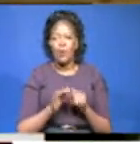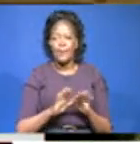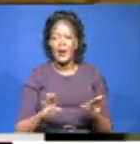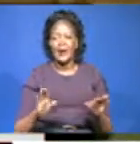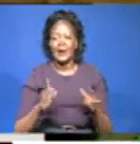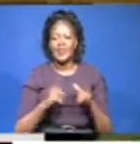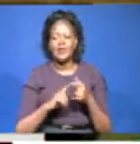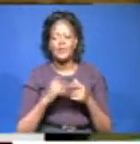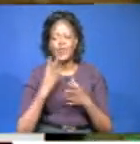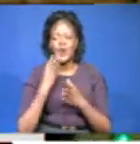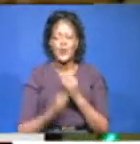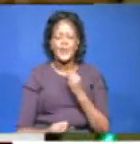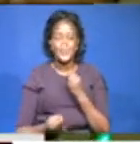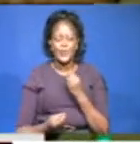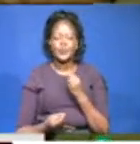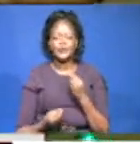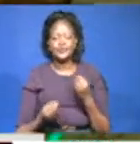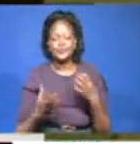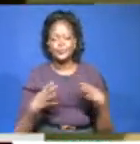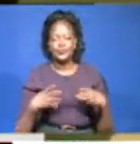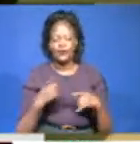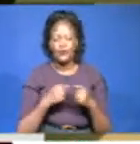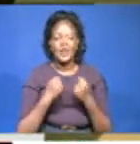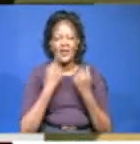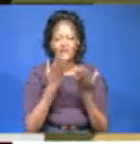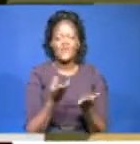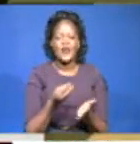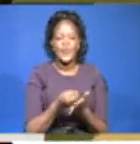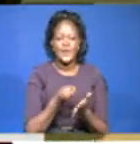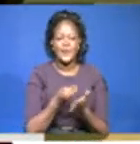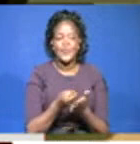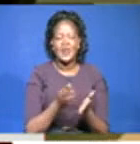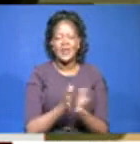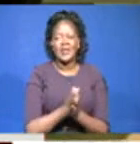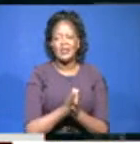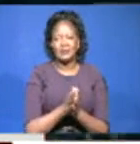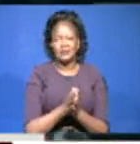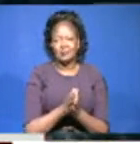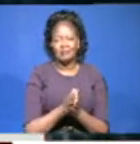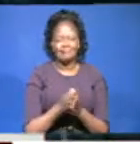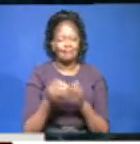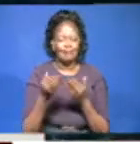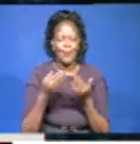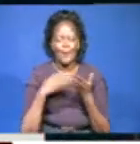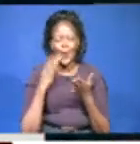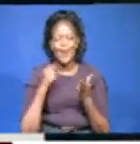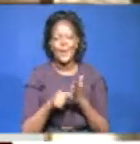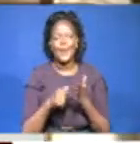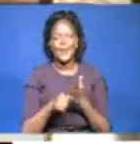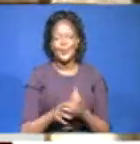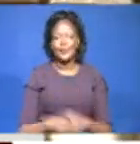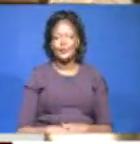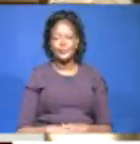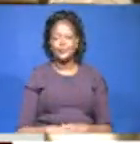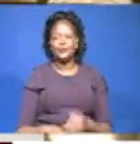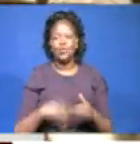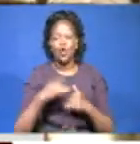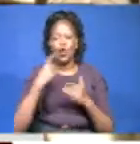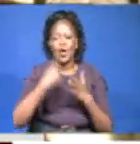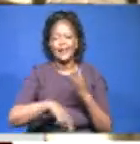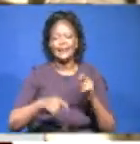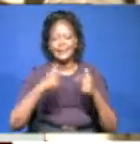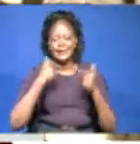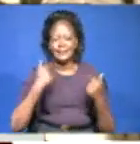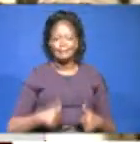discourage primary dealers from providing liquidity and cause more volatility. Elsewhere, oil prices in China have